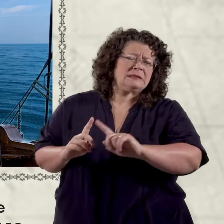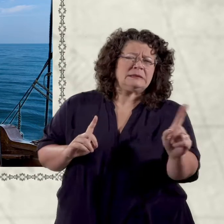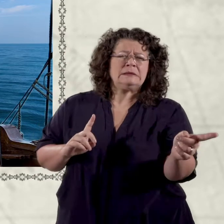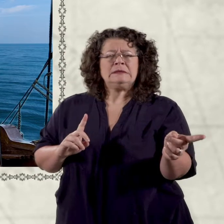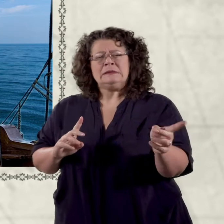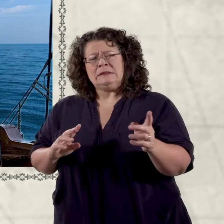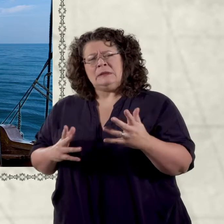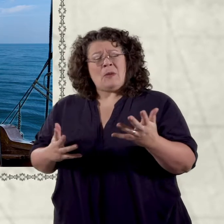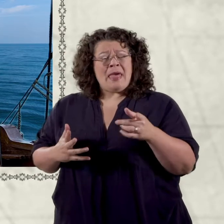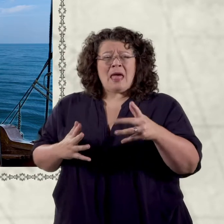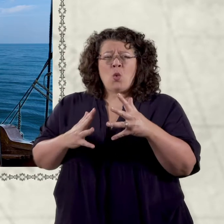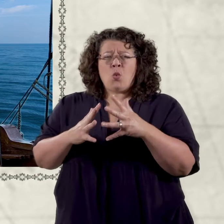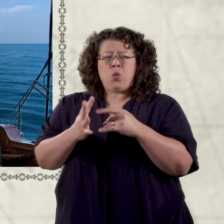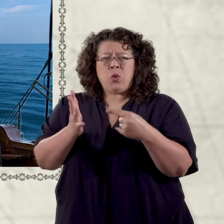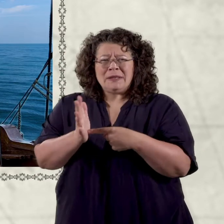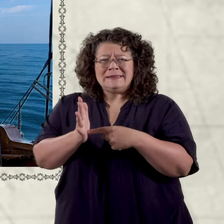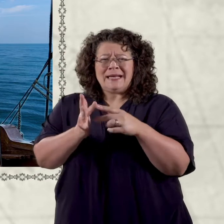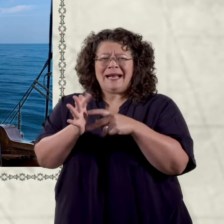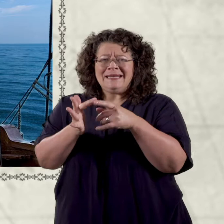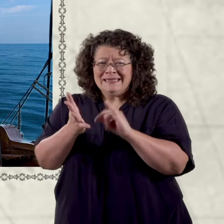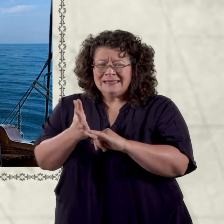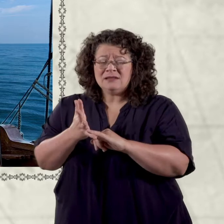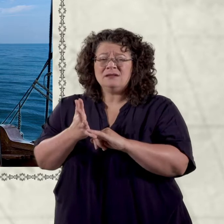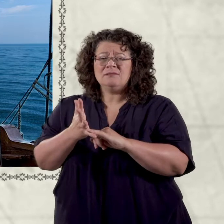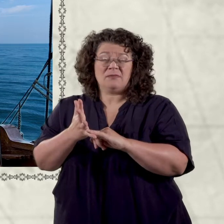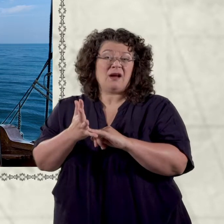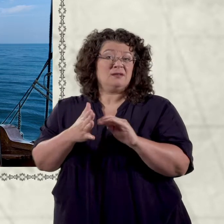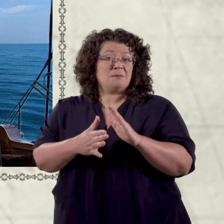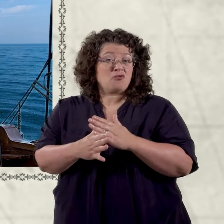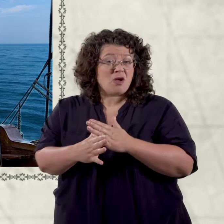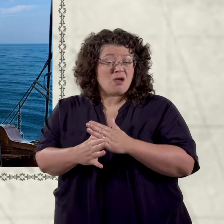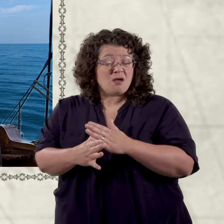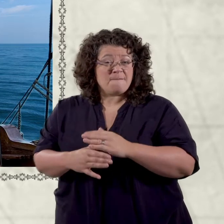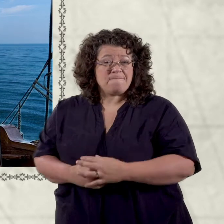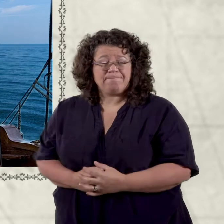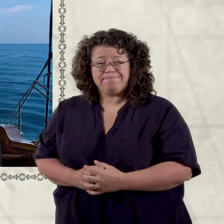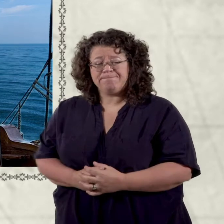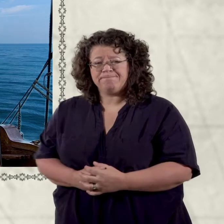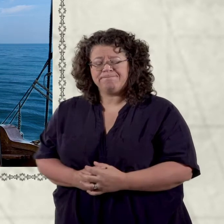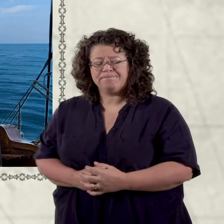seas to work hard in places like the West Indies and America.